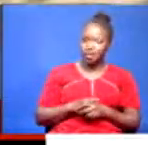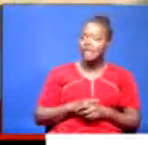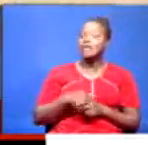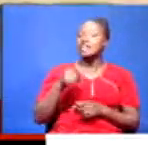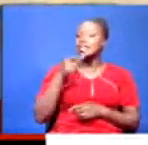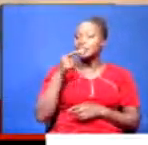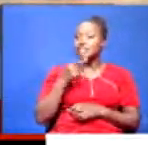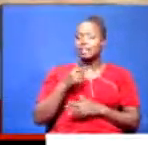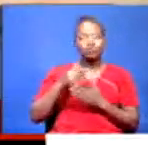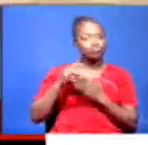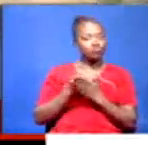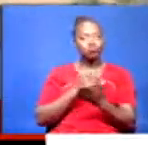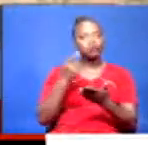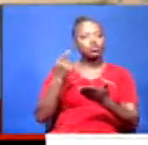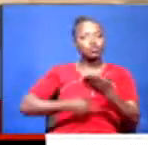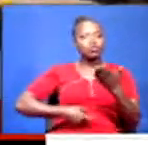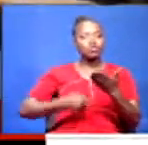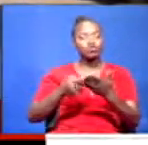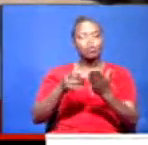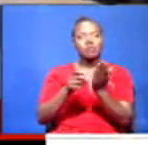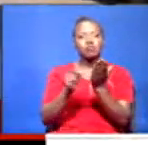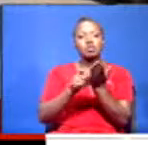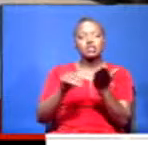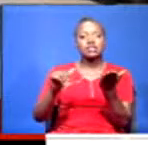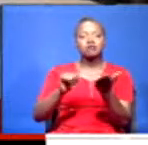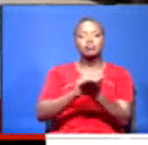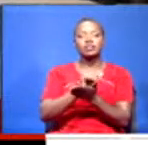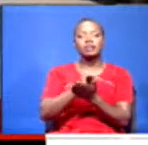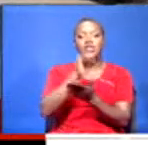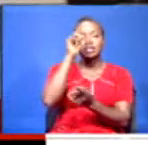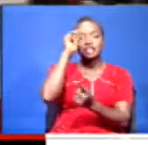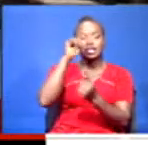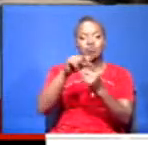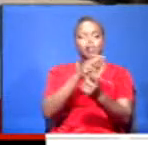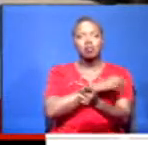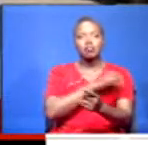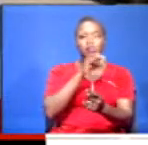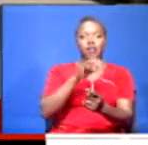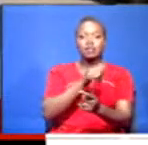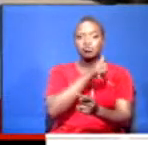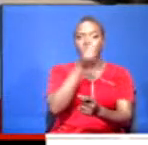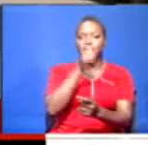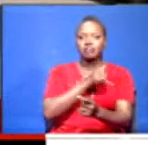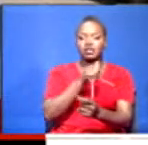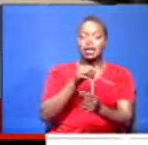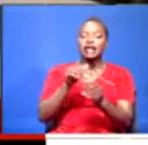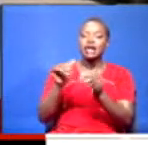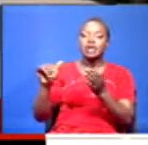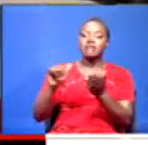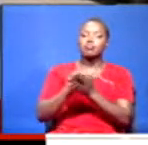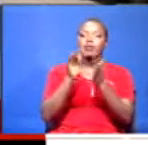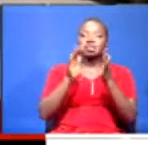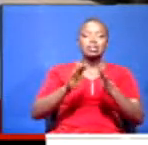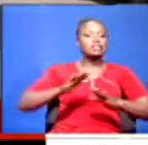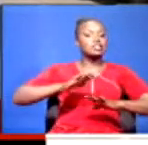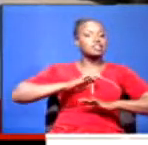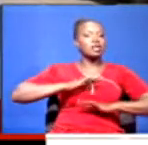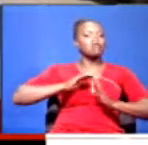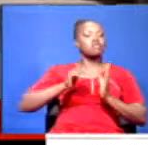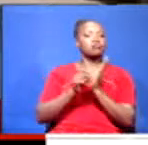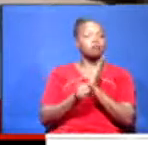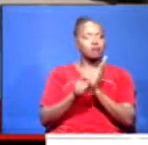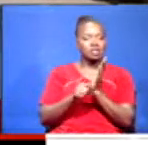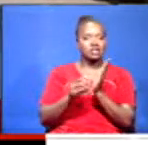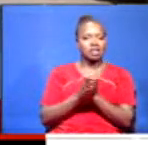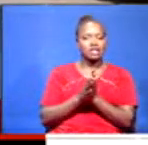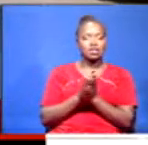of duty for maize importation is geared towards empowering private importers to import sufficient maize in the country and cut